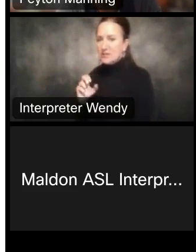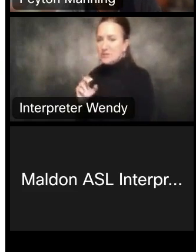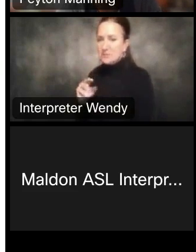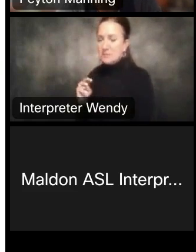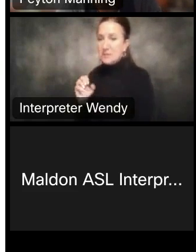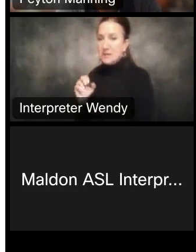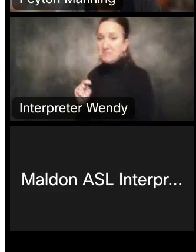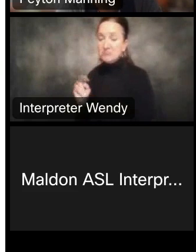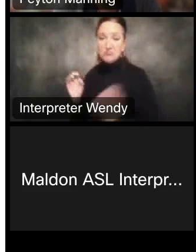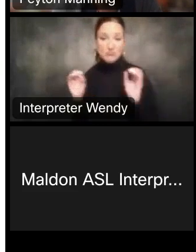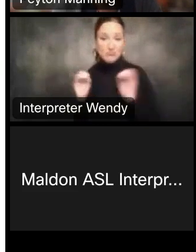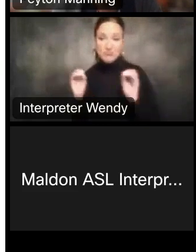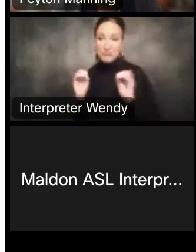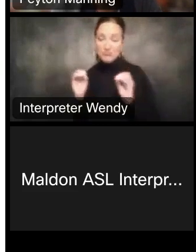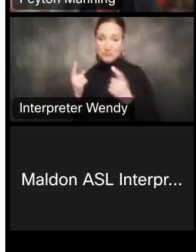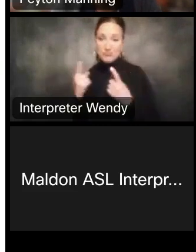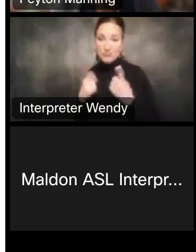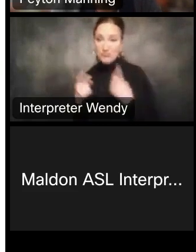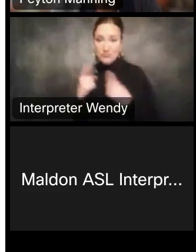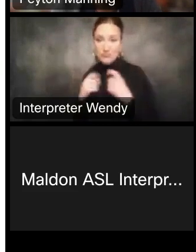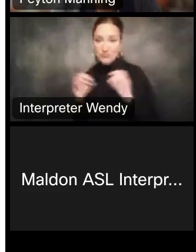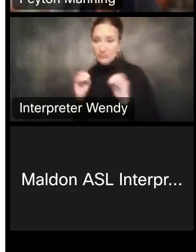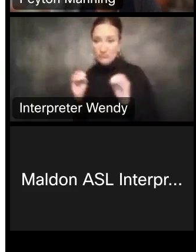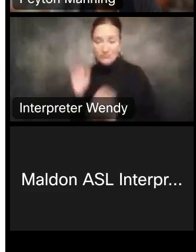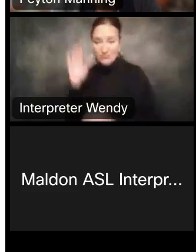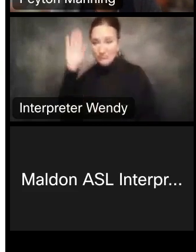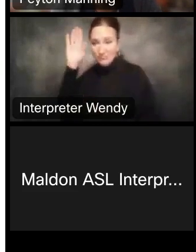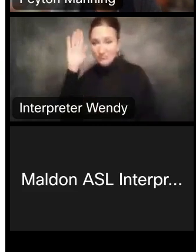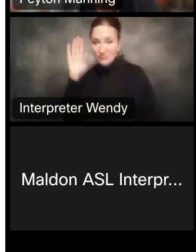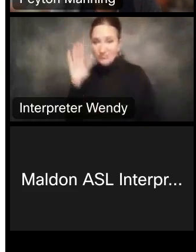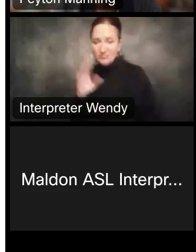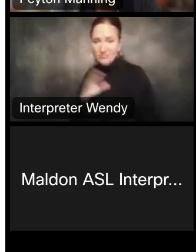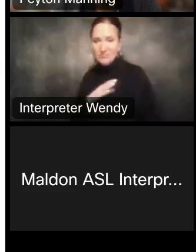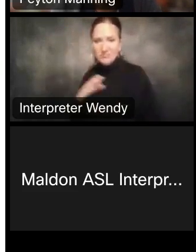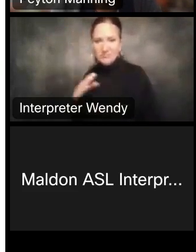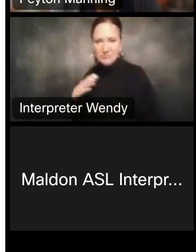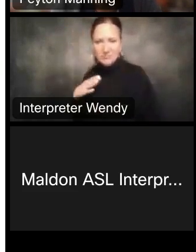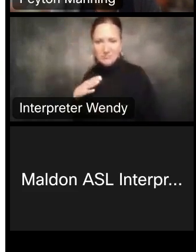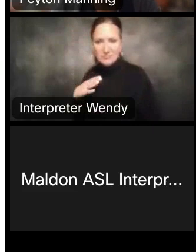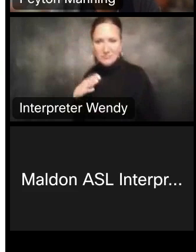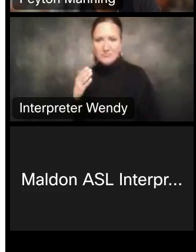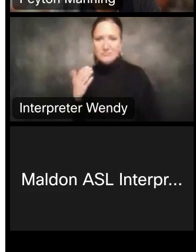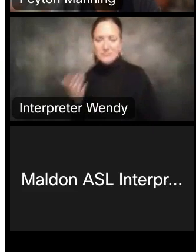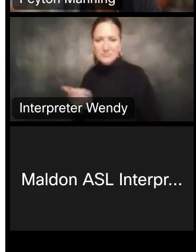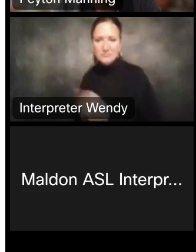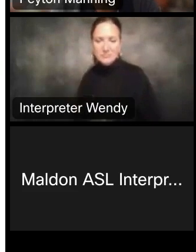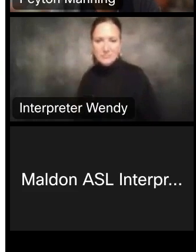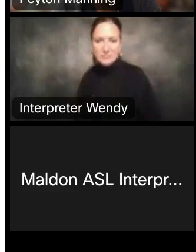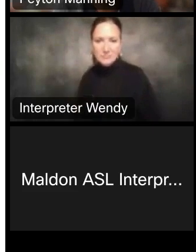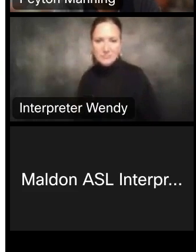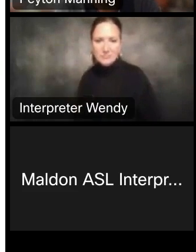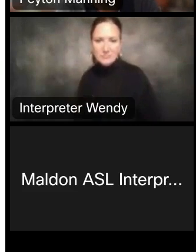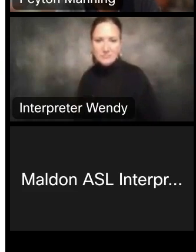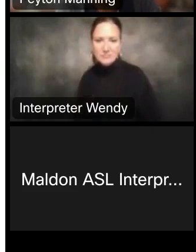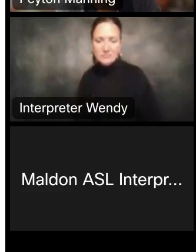If there's no new questions, I'm trying to make sure there's no hands being raised. Oh, Commissioner Kapoor, I see you. I'm going to go ahead and unmute you.